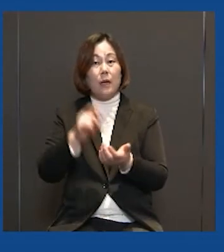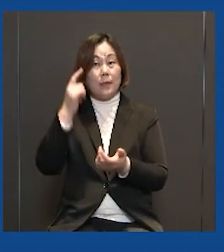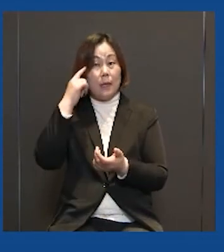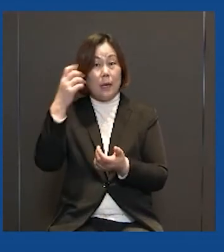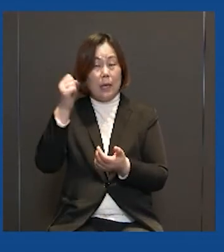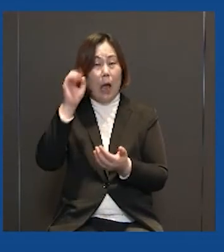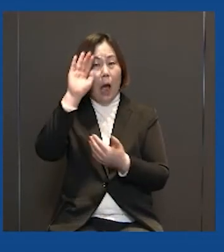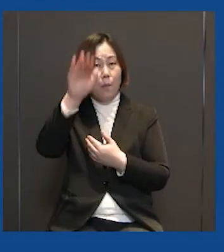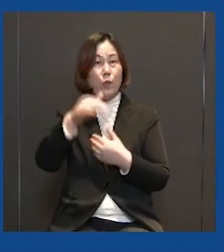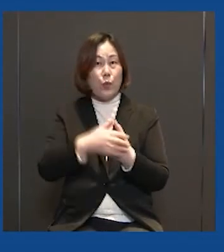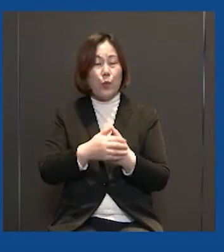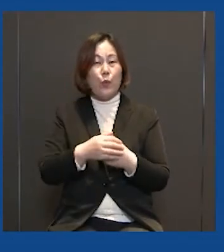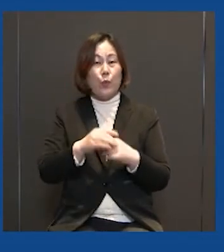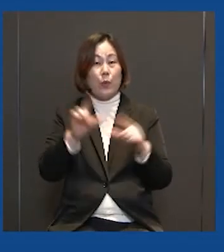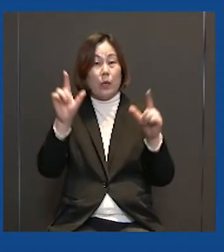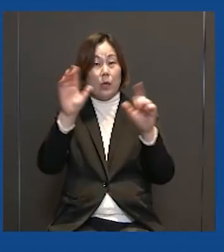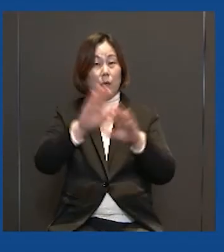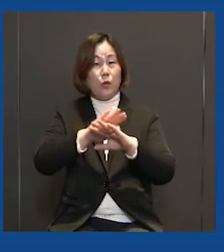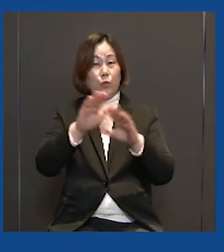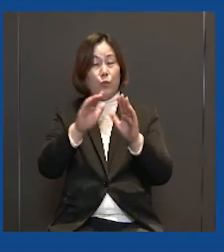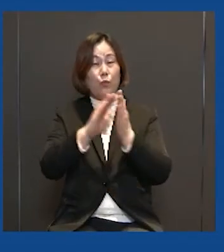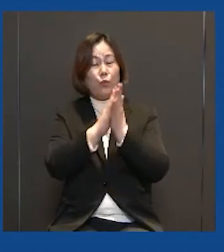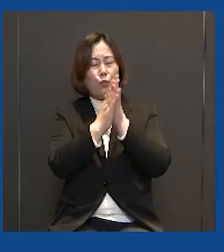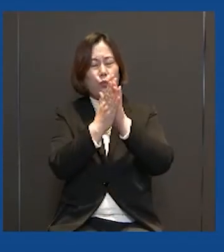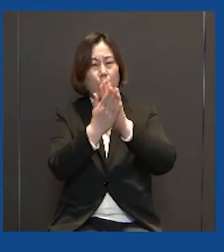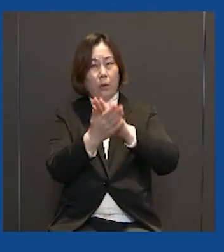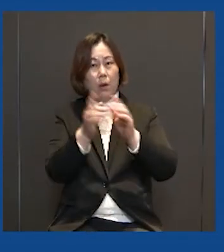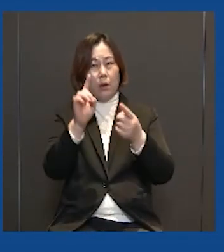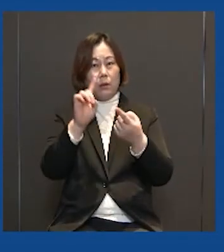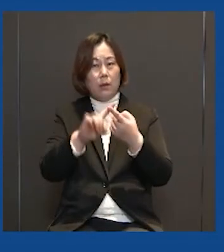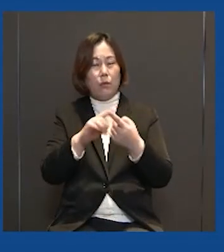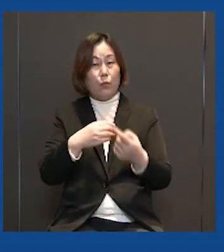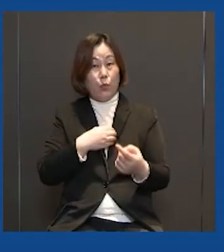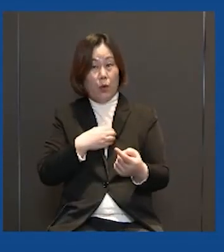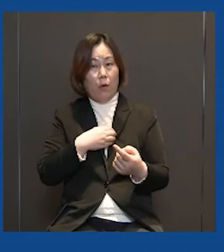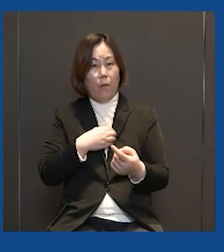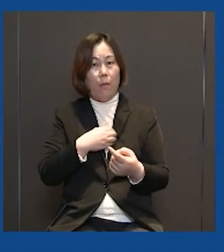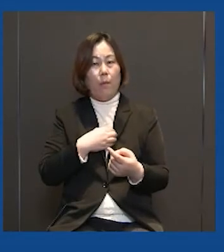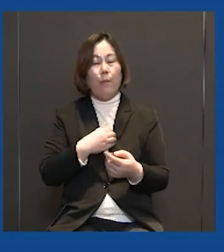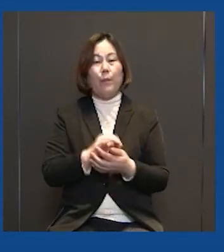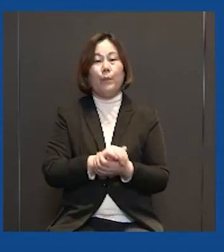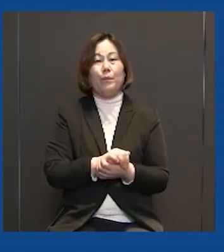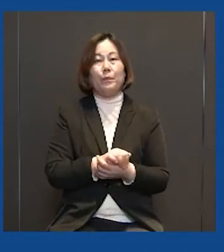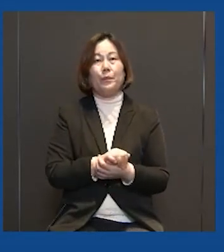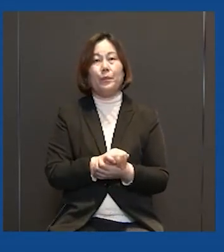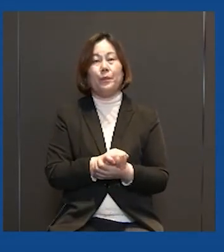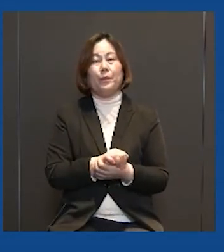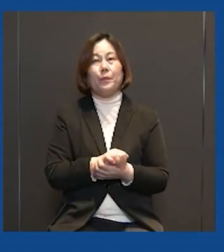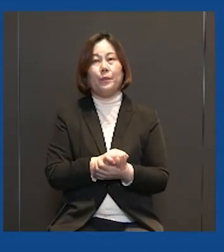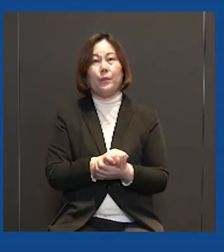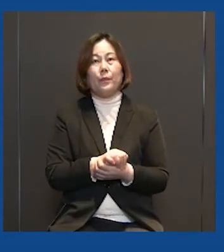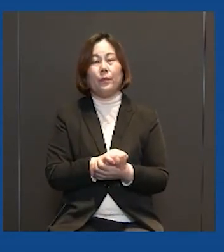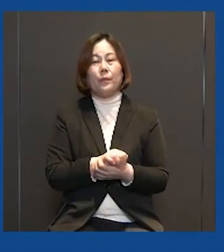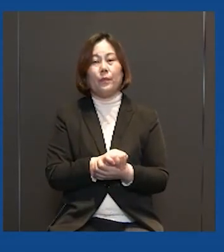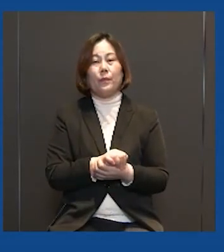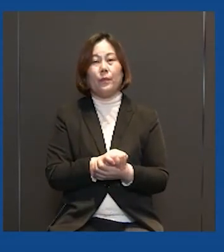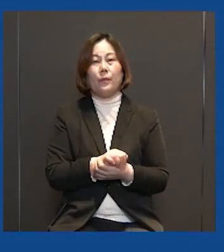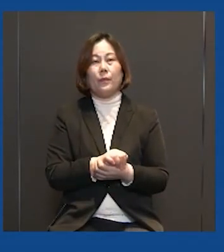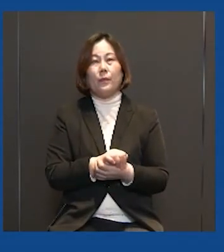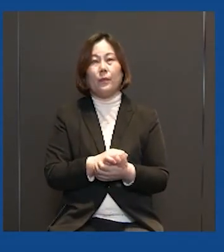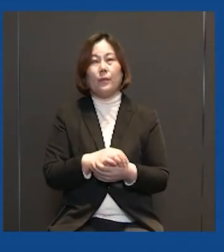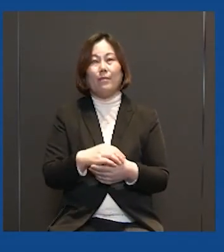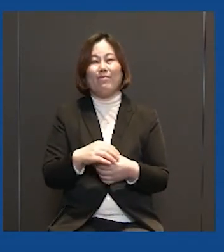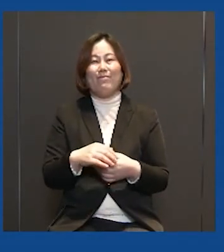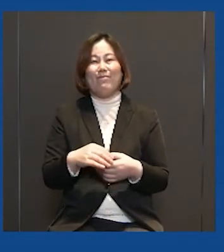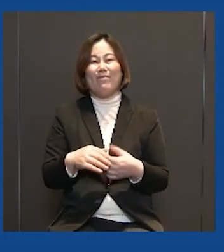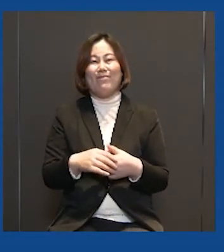people only as vulnerable. But that is not necessarily the case. Older people, yes, of course, older people